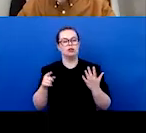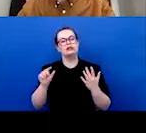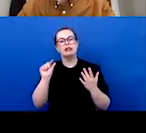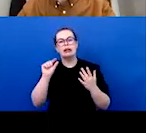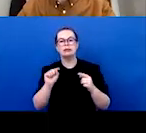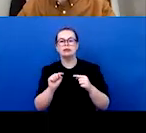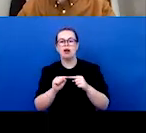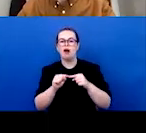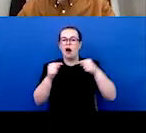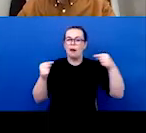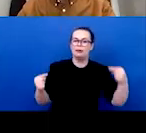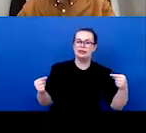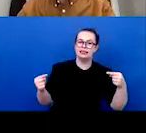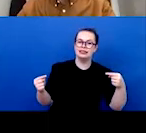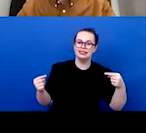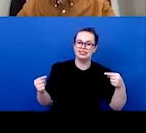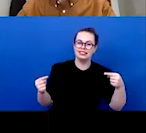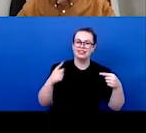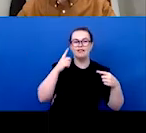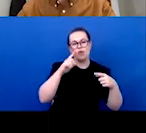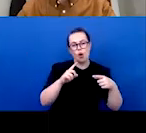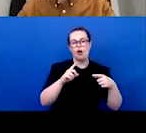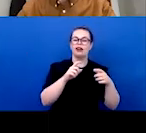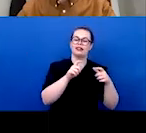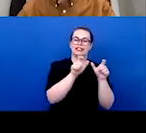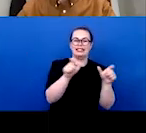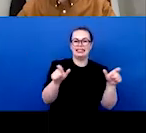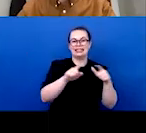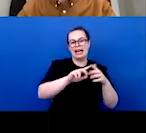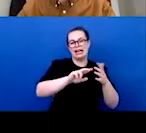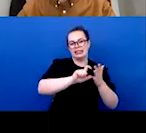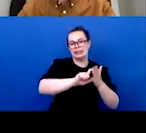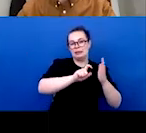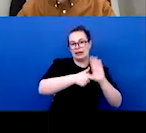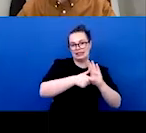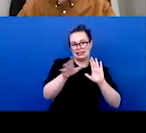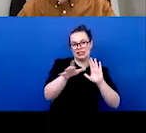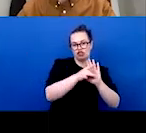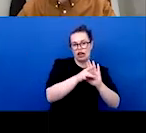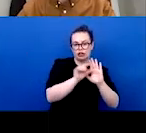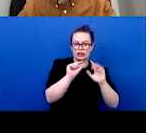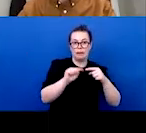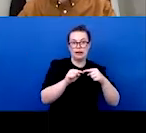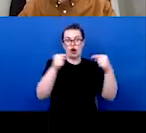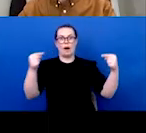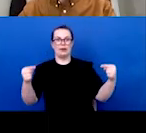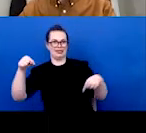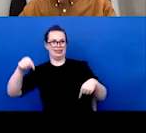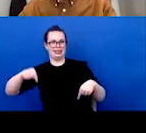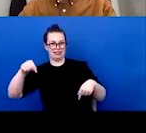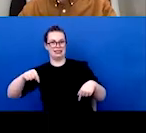between syntax and semantics than the one revealed by semantic attraction. So it would be surprising and indeed